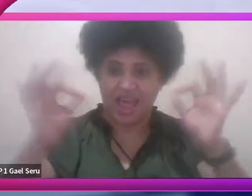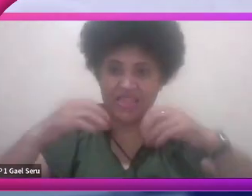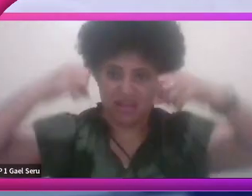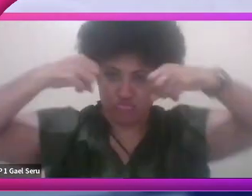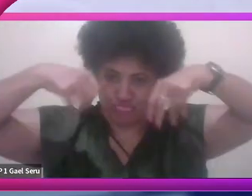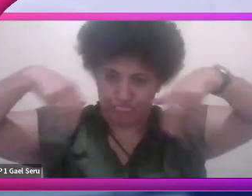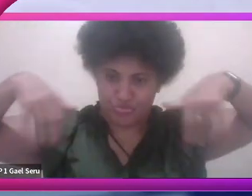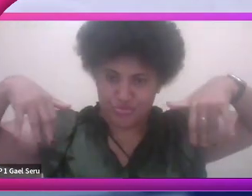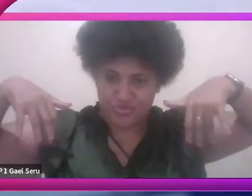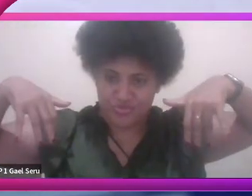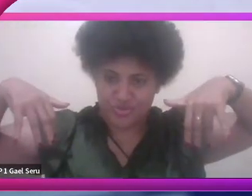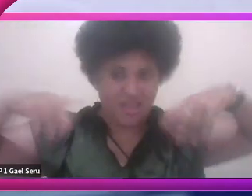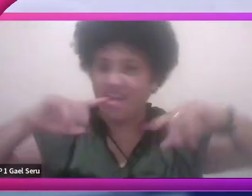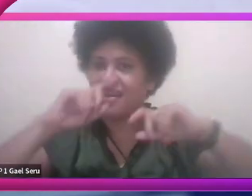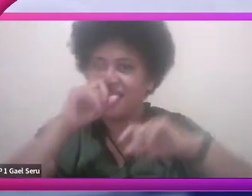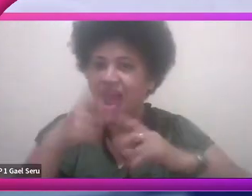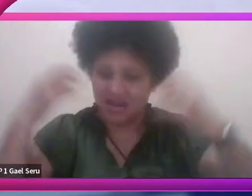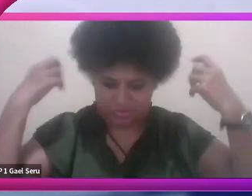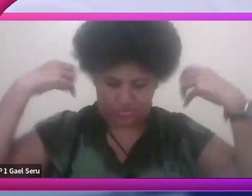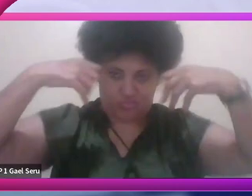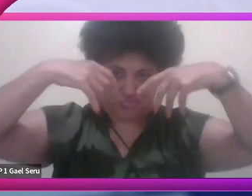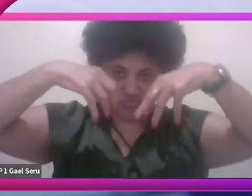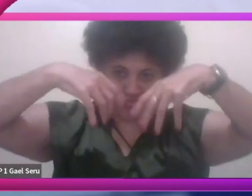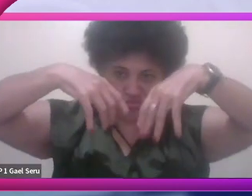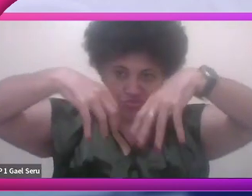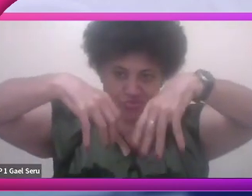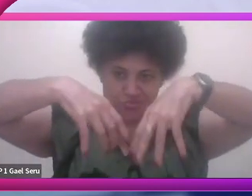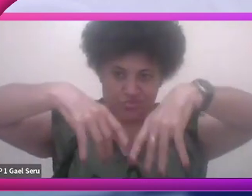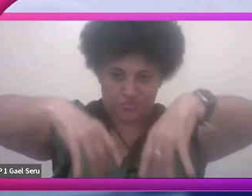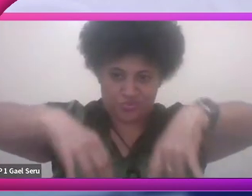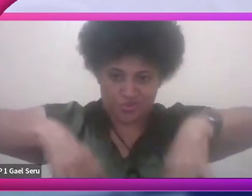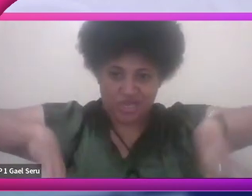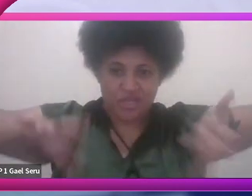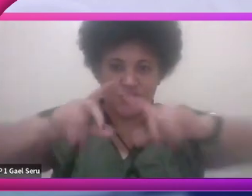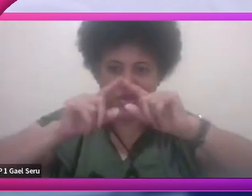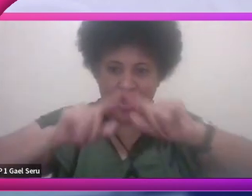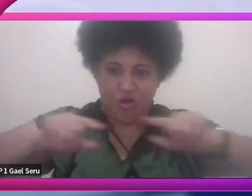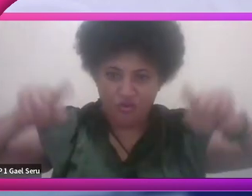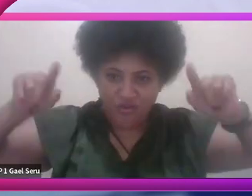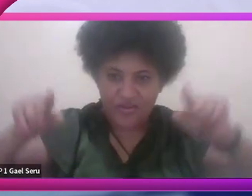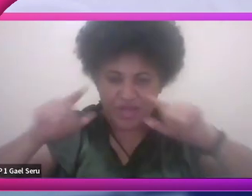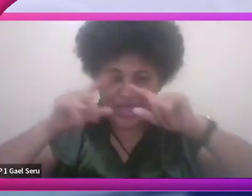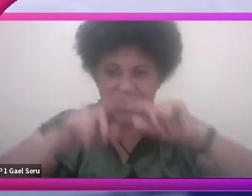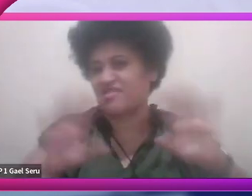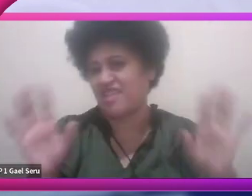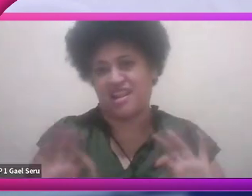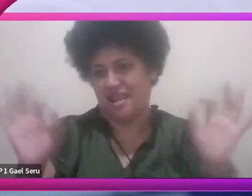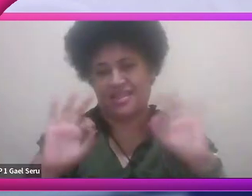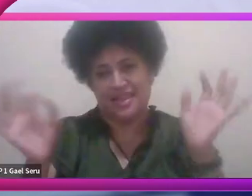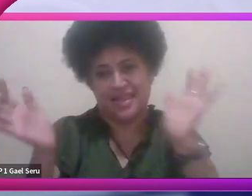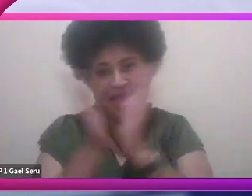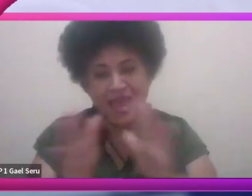hormone? There's no trigger down to those to ovary or to uterus to create the hormone, and